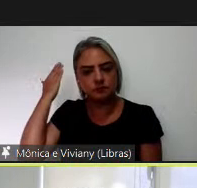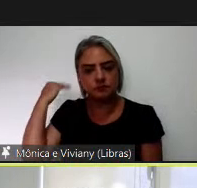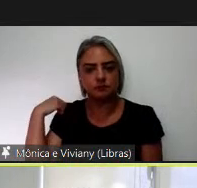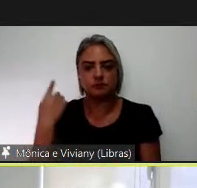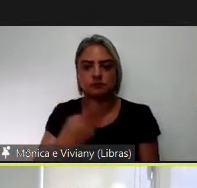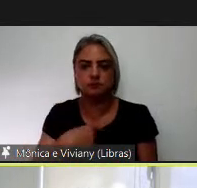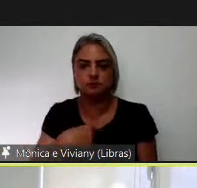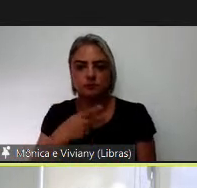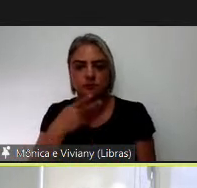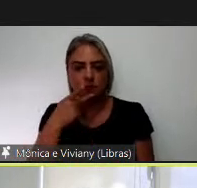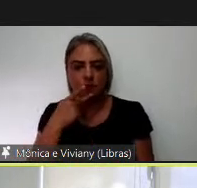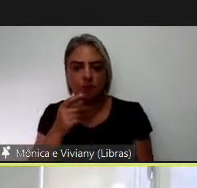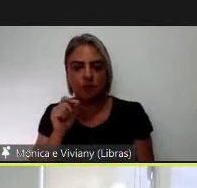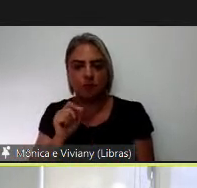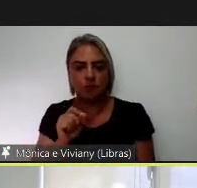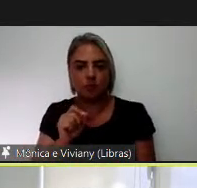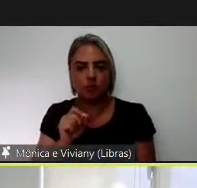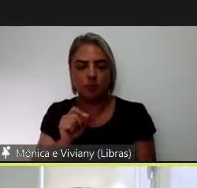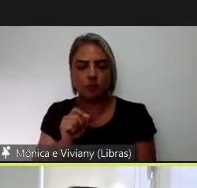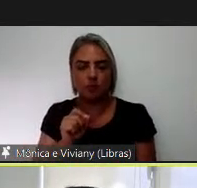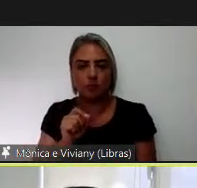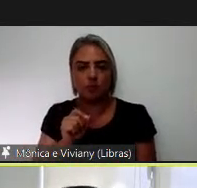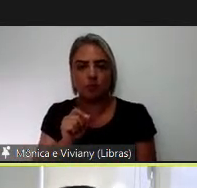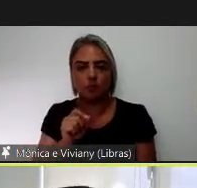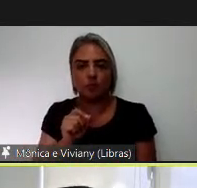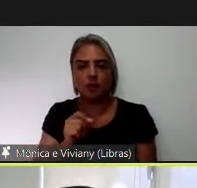A while ago,